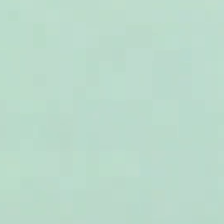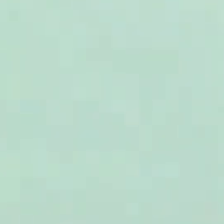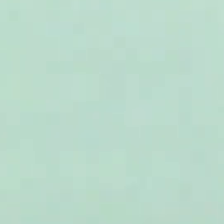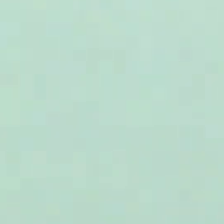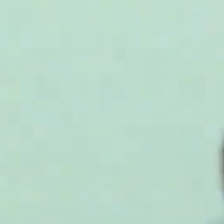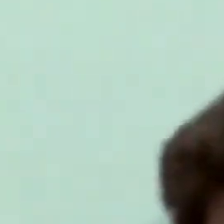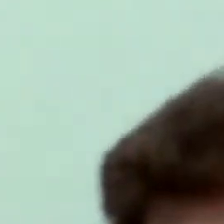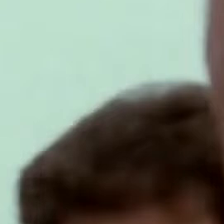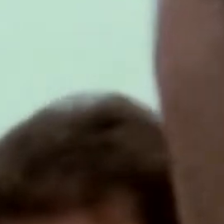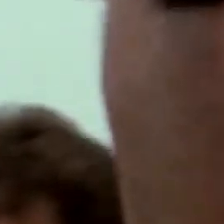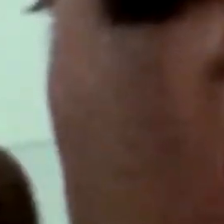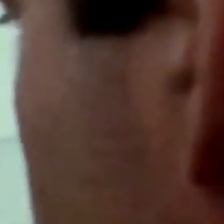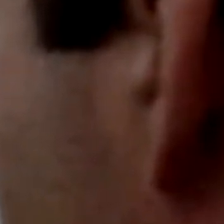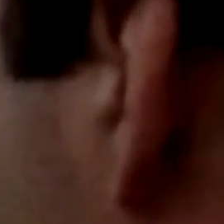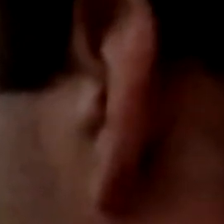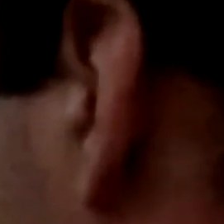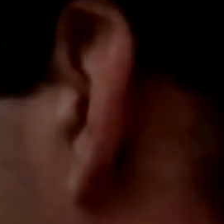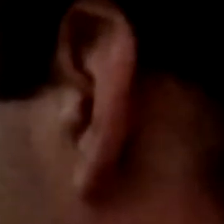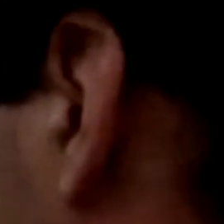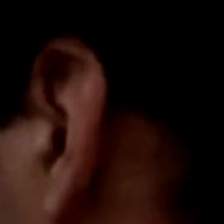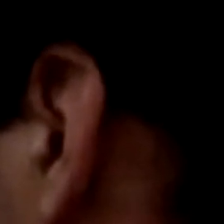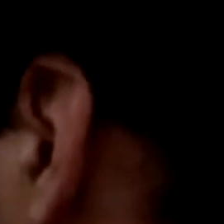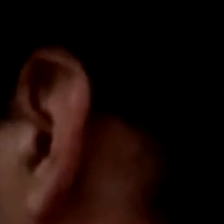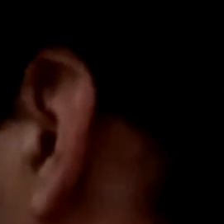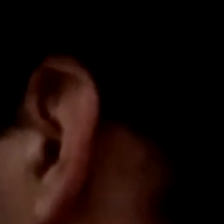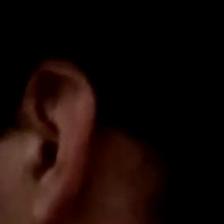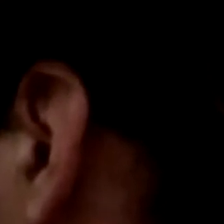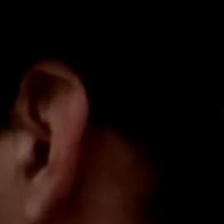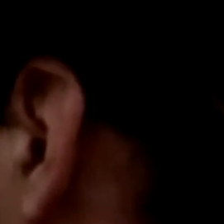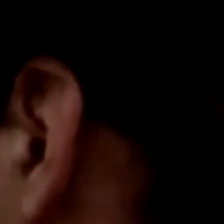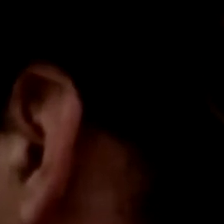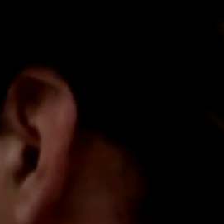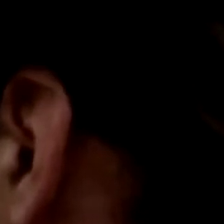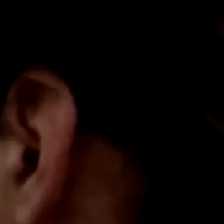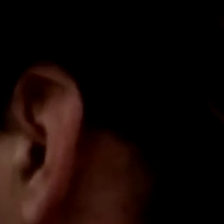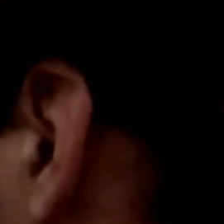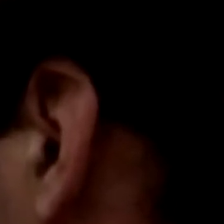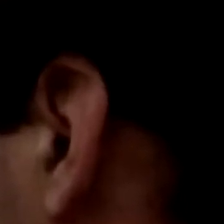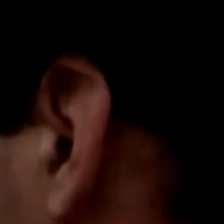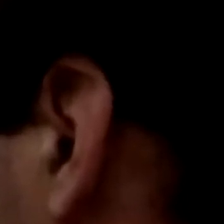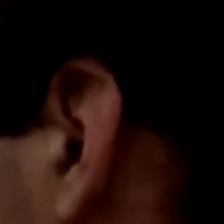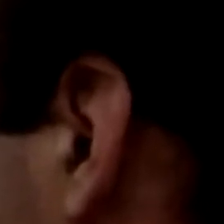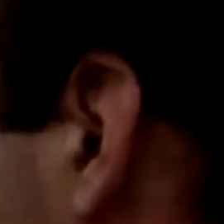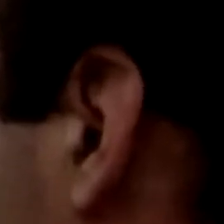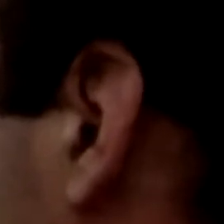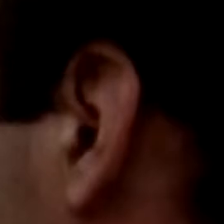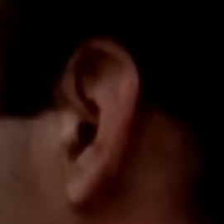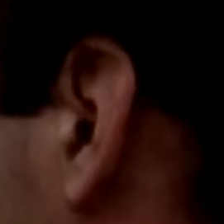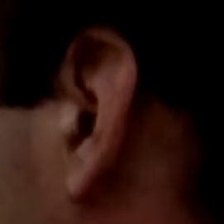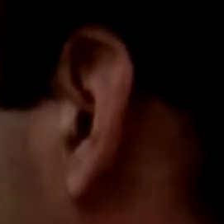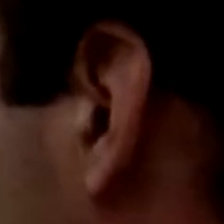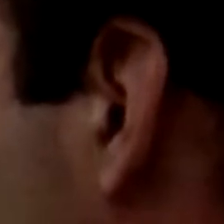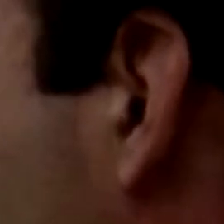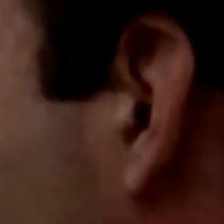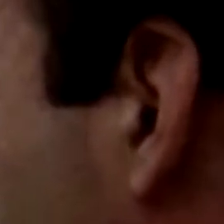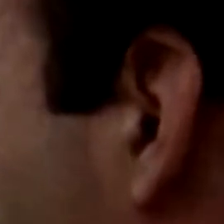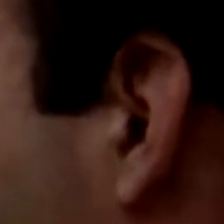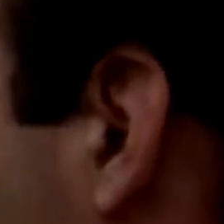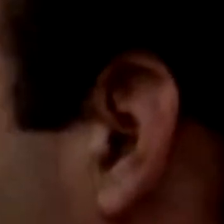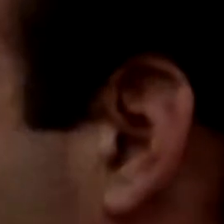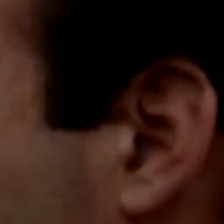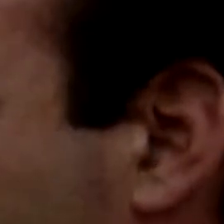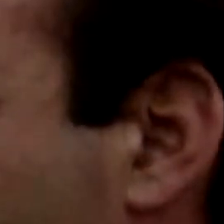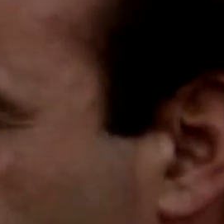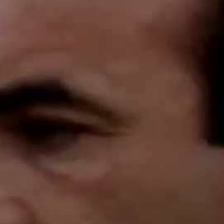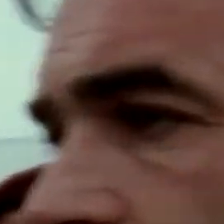shot. Listen, I'm not working for your bloody company, okay? So you do the things which I like, not what you people like. Do